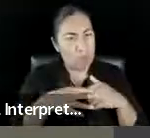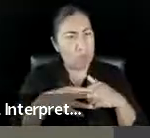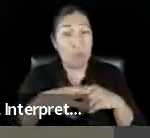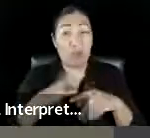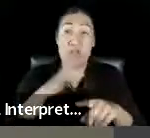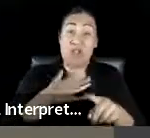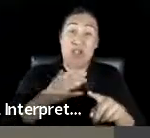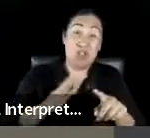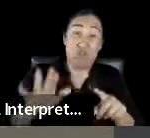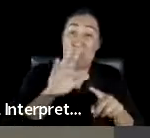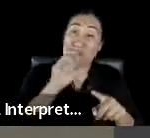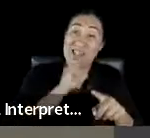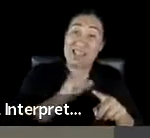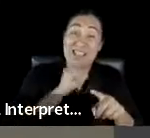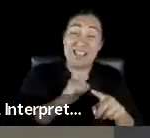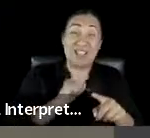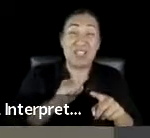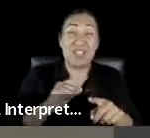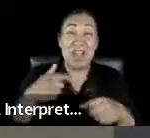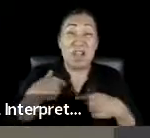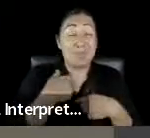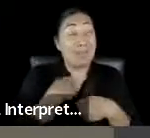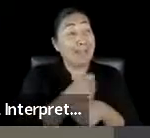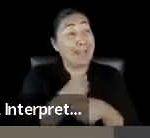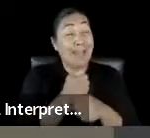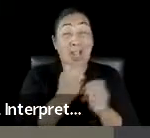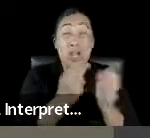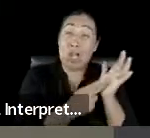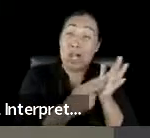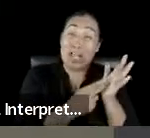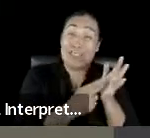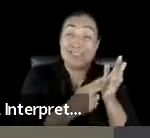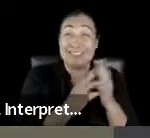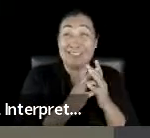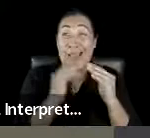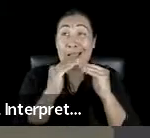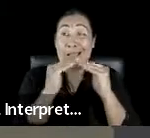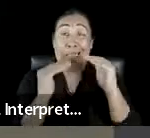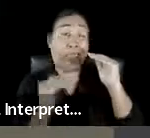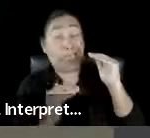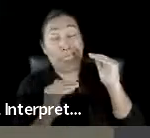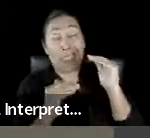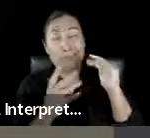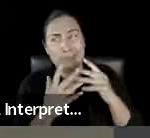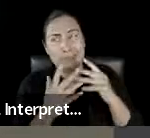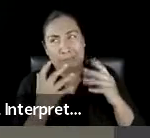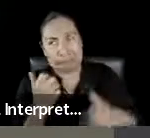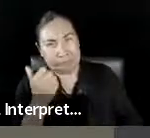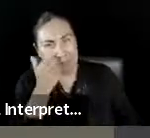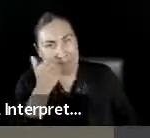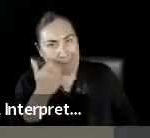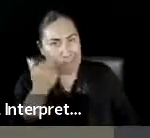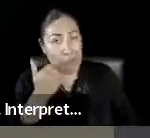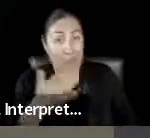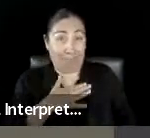When I was your age, I was making things that were honestly much, much dumber.